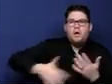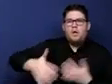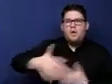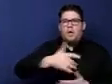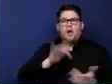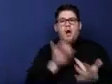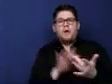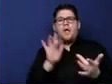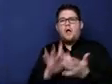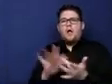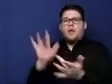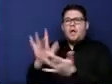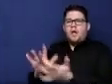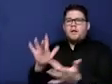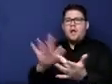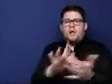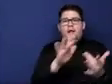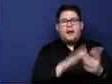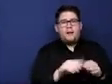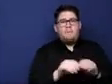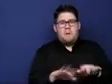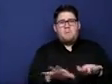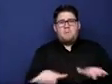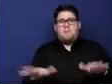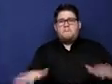are having, and those social networks have been